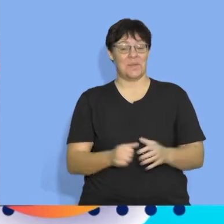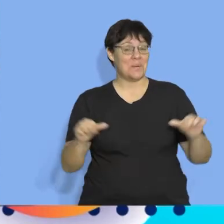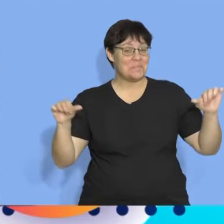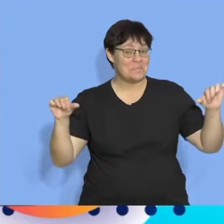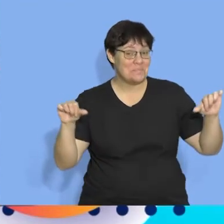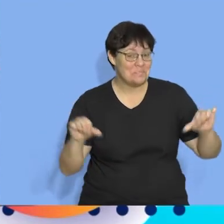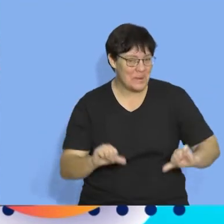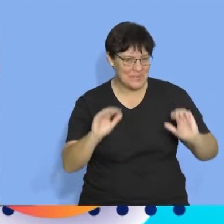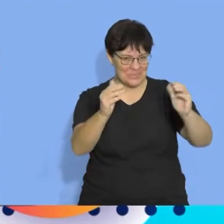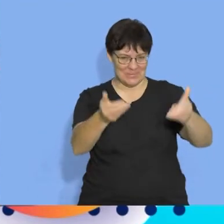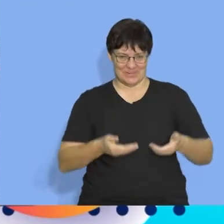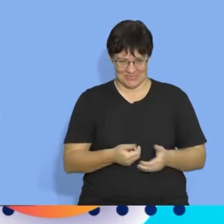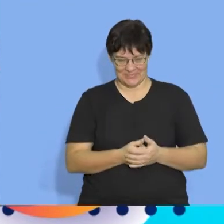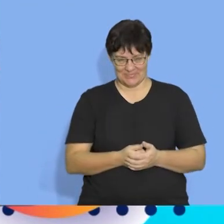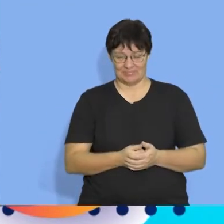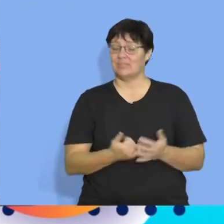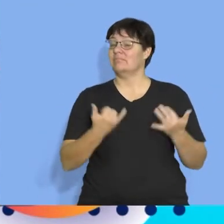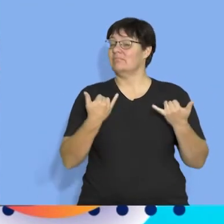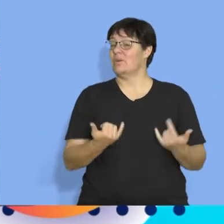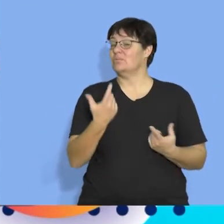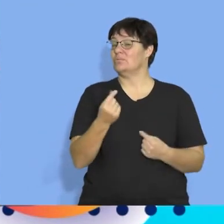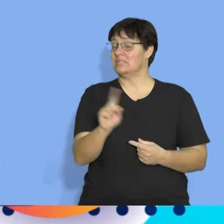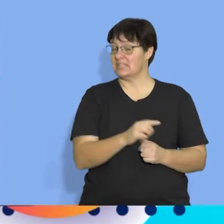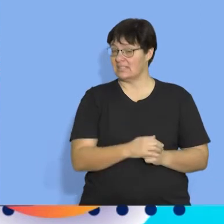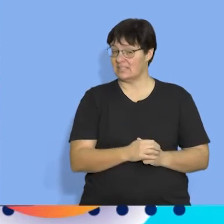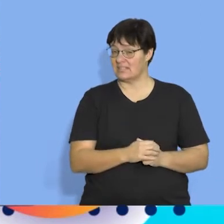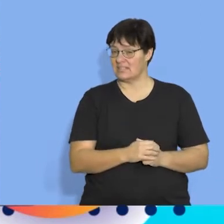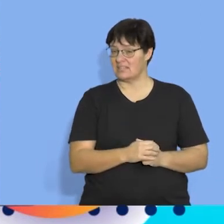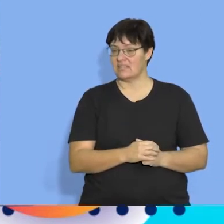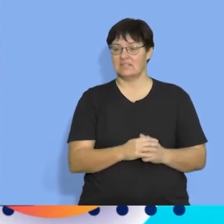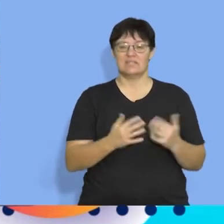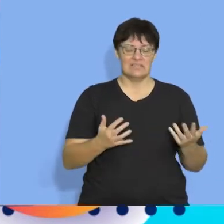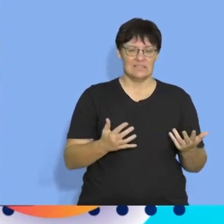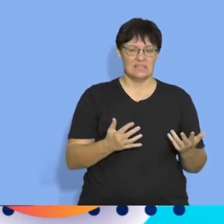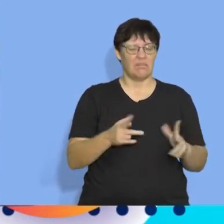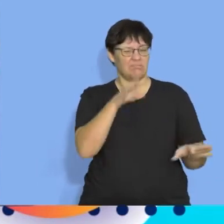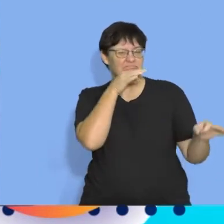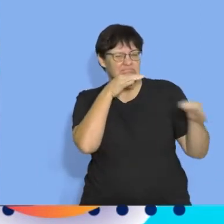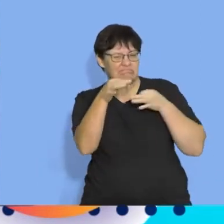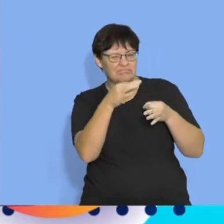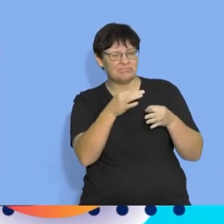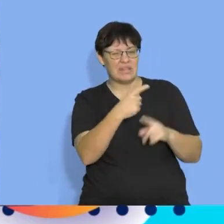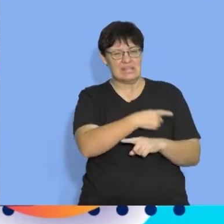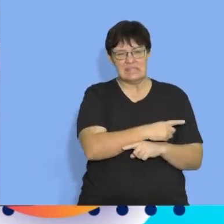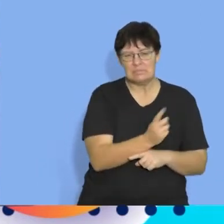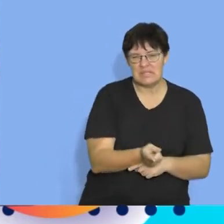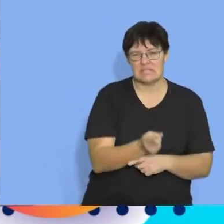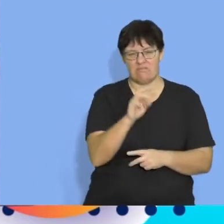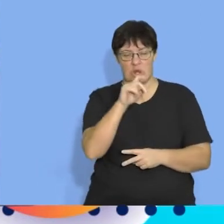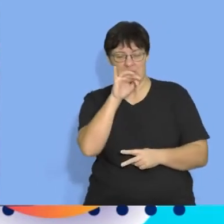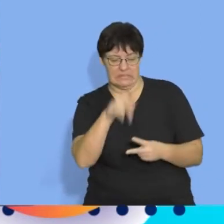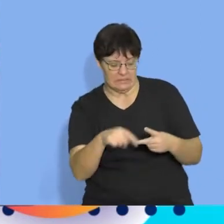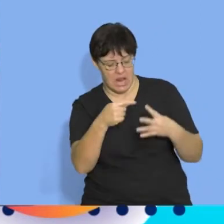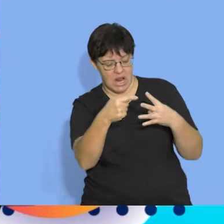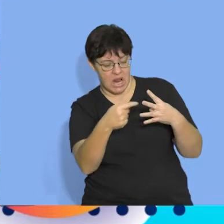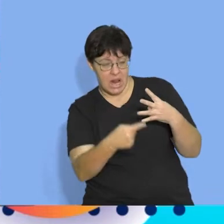Welcome back, everyone. Now, we're really going to get to the definitions of speed and velocity and all of